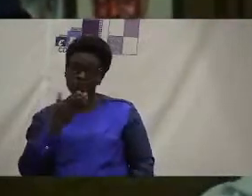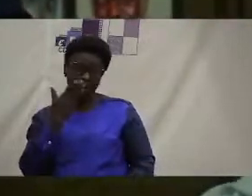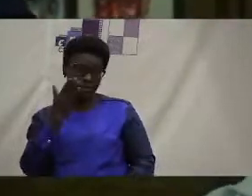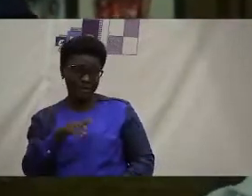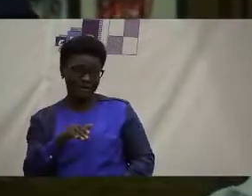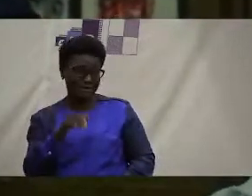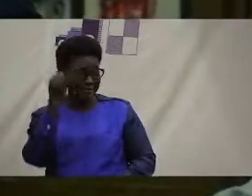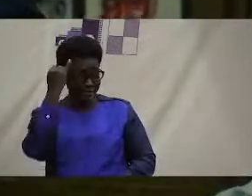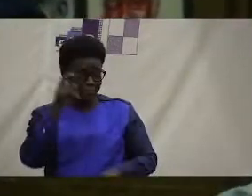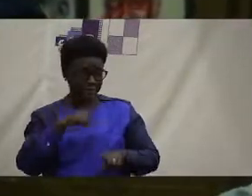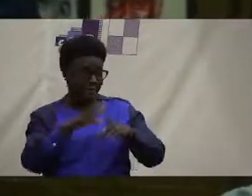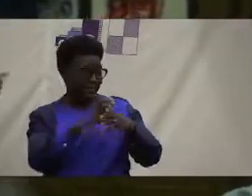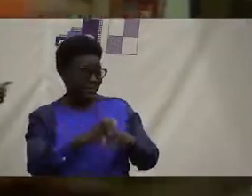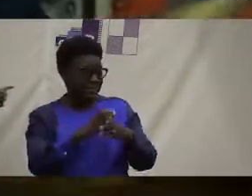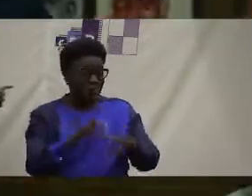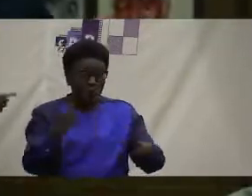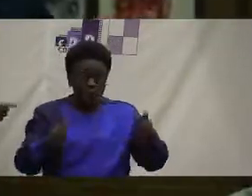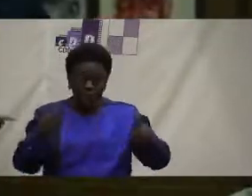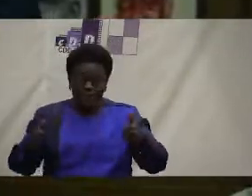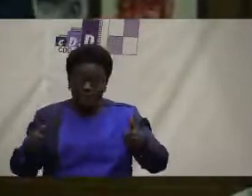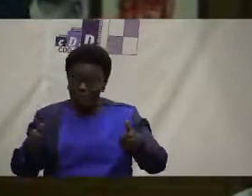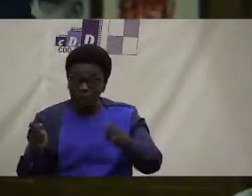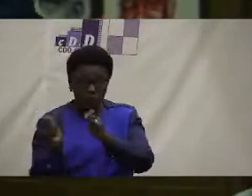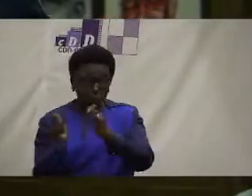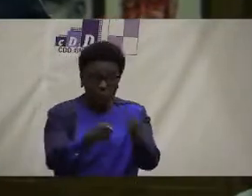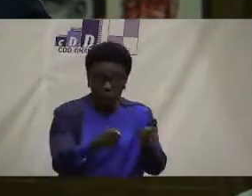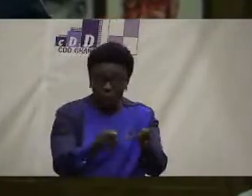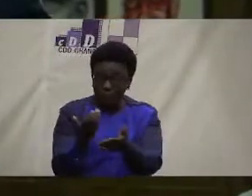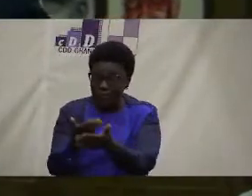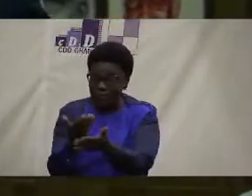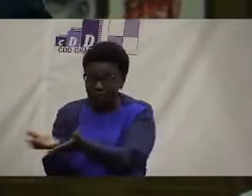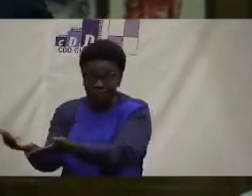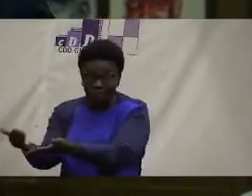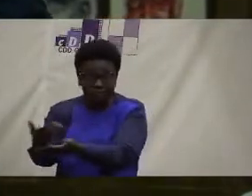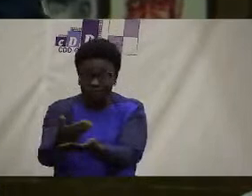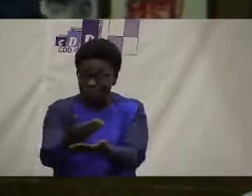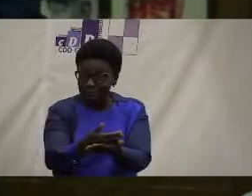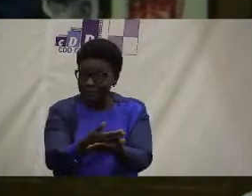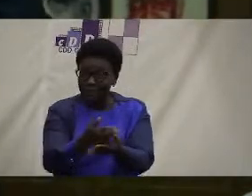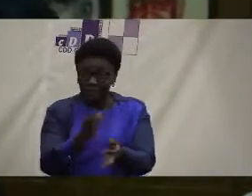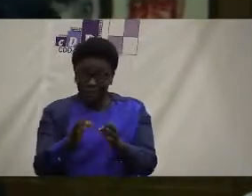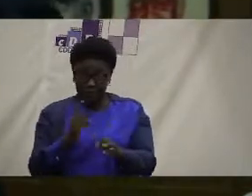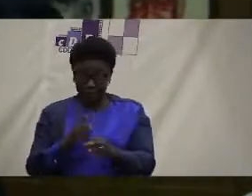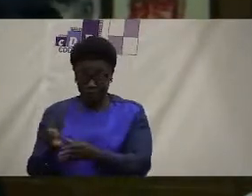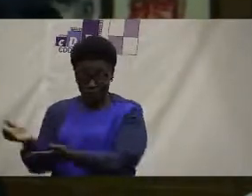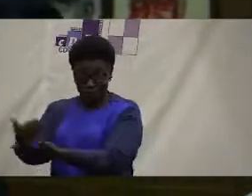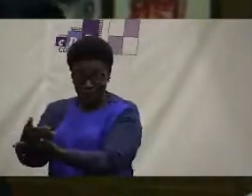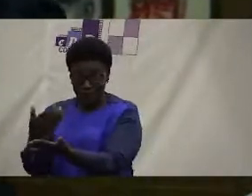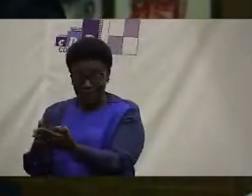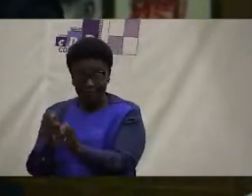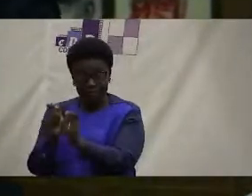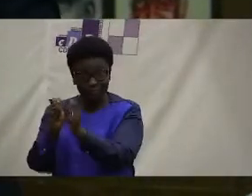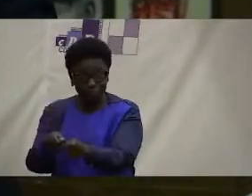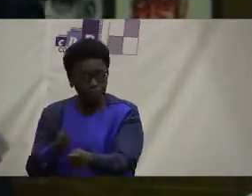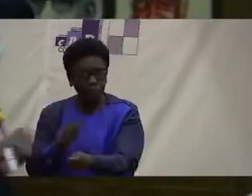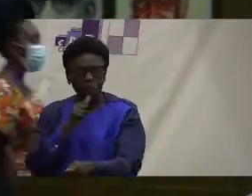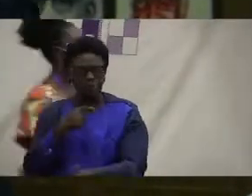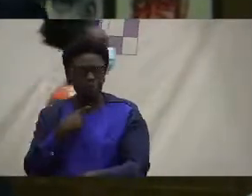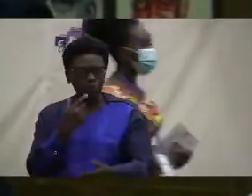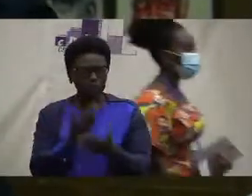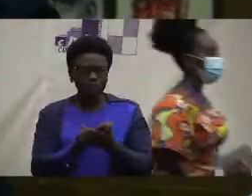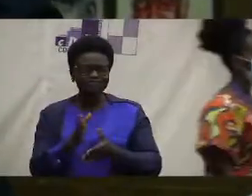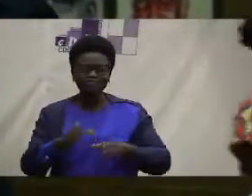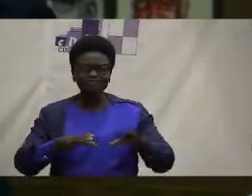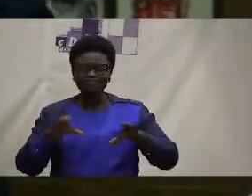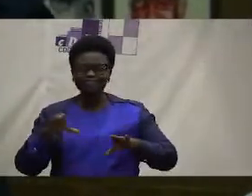careful as to which donors you take money from. Because if you take money from donors who are not into good